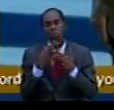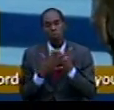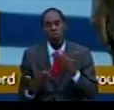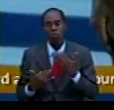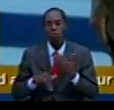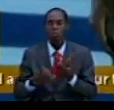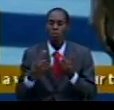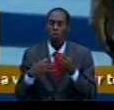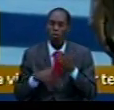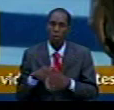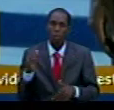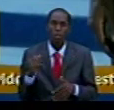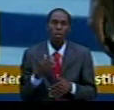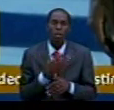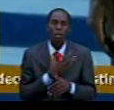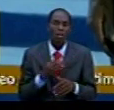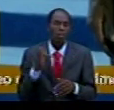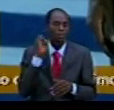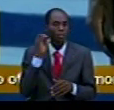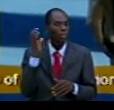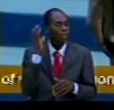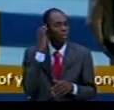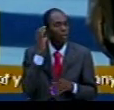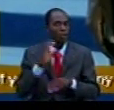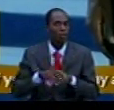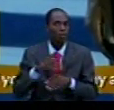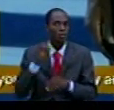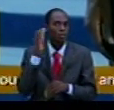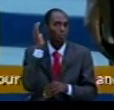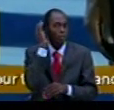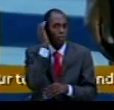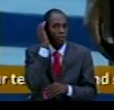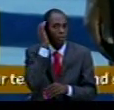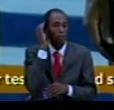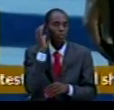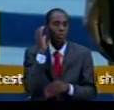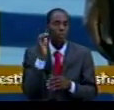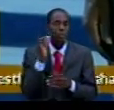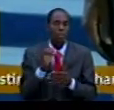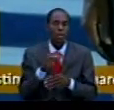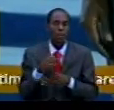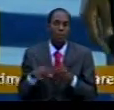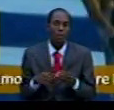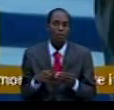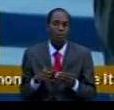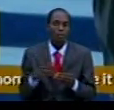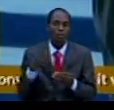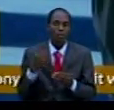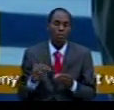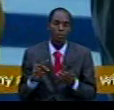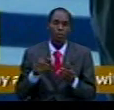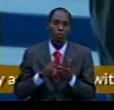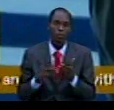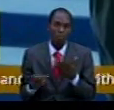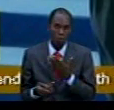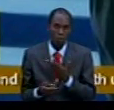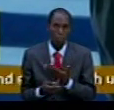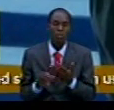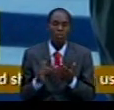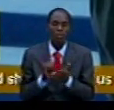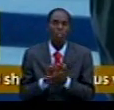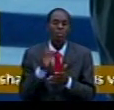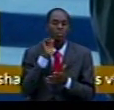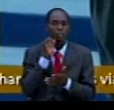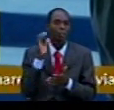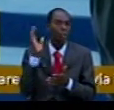lori radio pelu inira yen loko mi wa ni ohun to ba gba la ma fun pe a ma de bi ilu ta